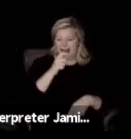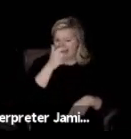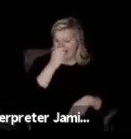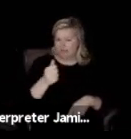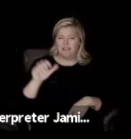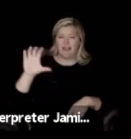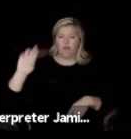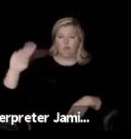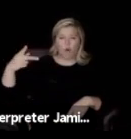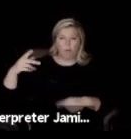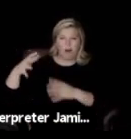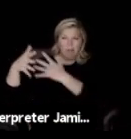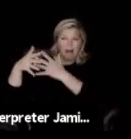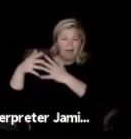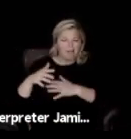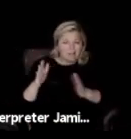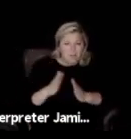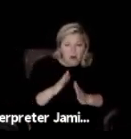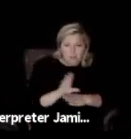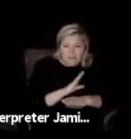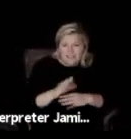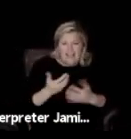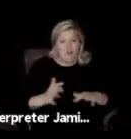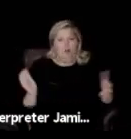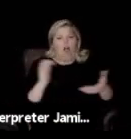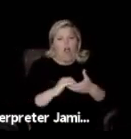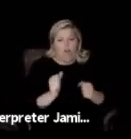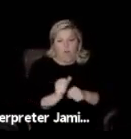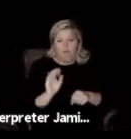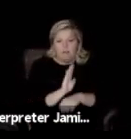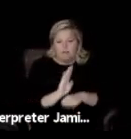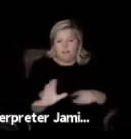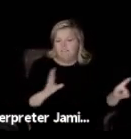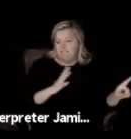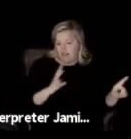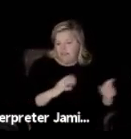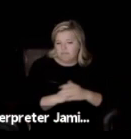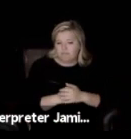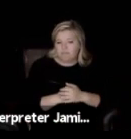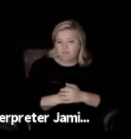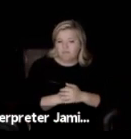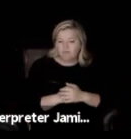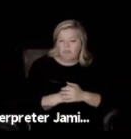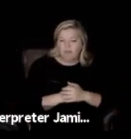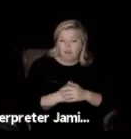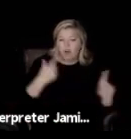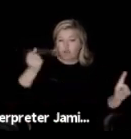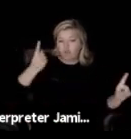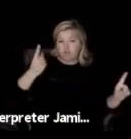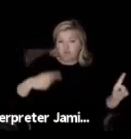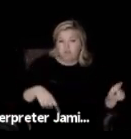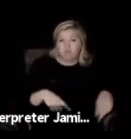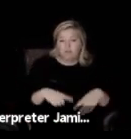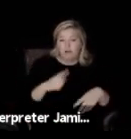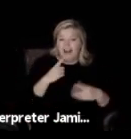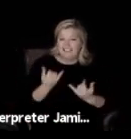small businesses, or doing work with businesses, you can stop sharing, Shelby, when you get a chance. Totally get that. I still